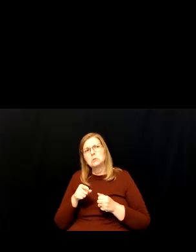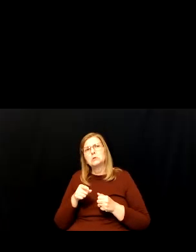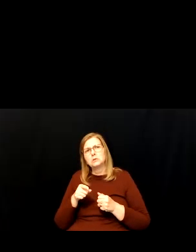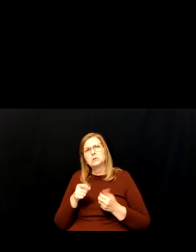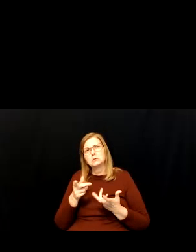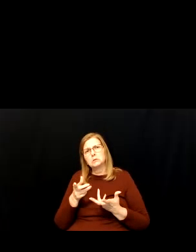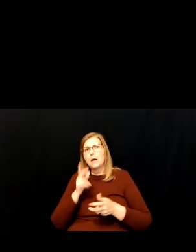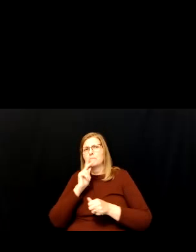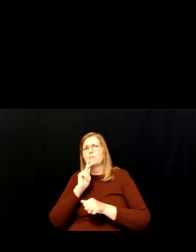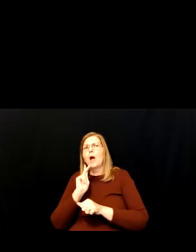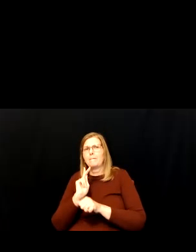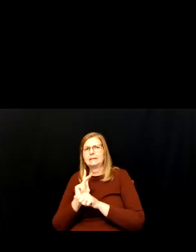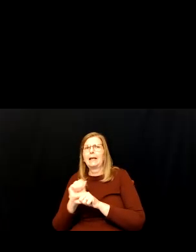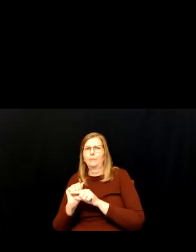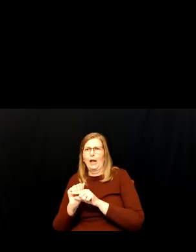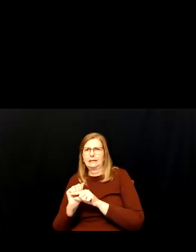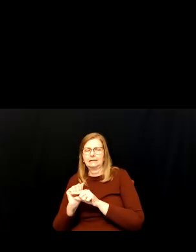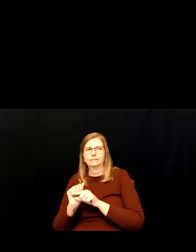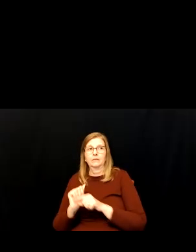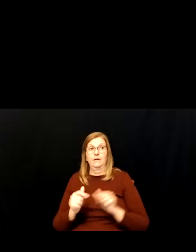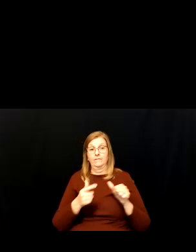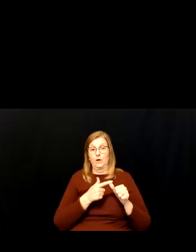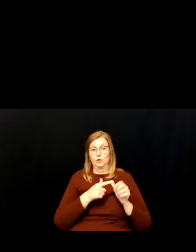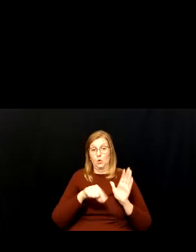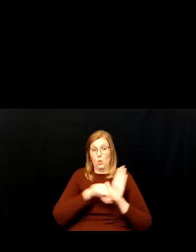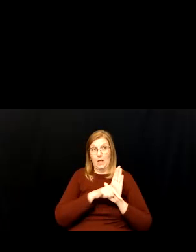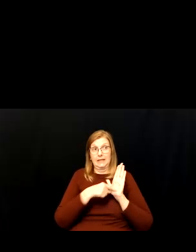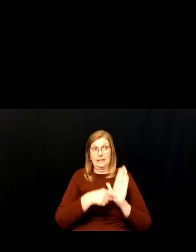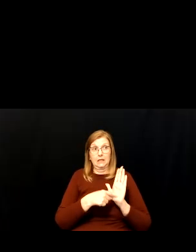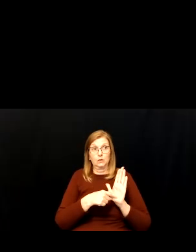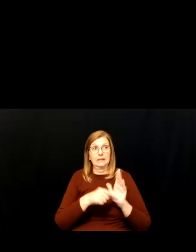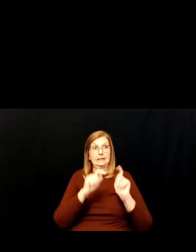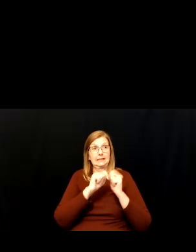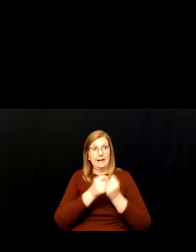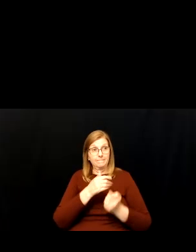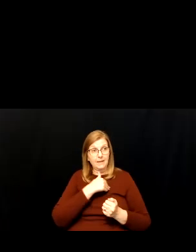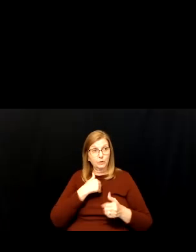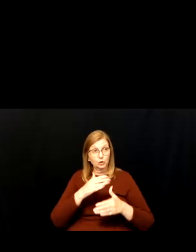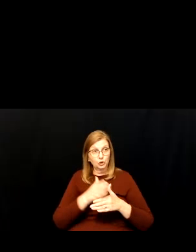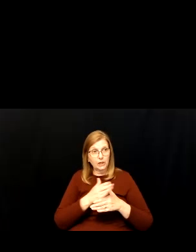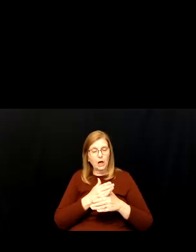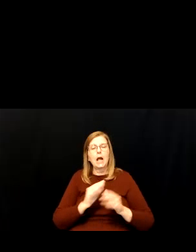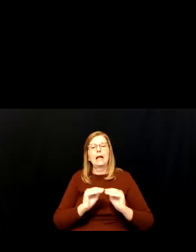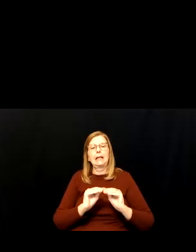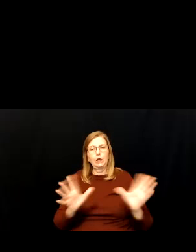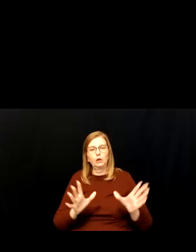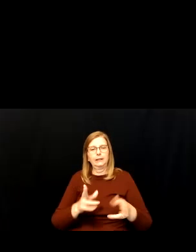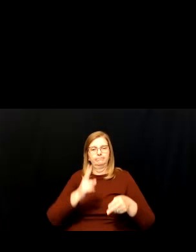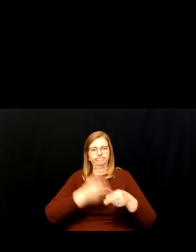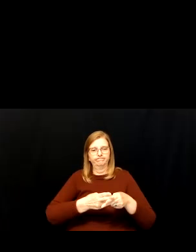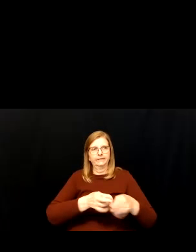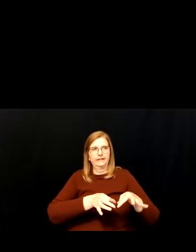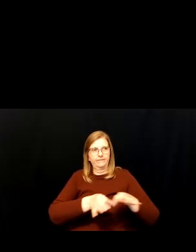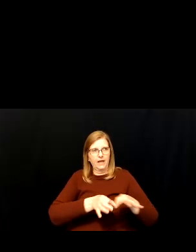practice. All right, so the first quality indicator is that team members share clearly defined responsibilities to ensure that data